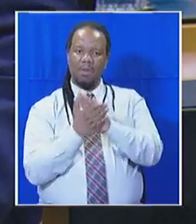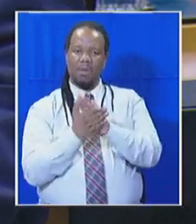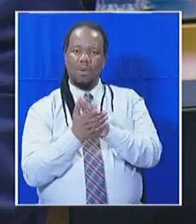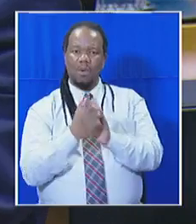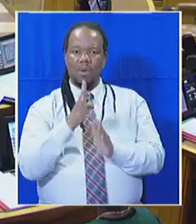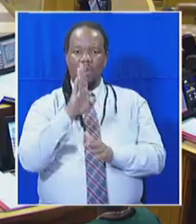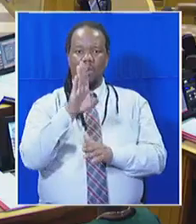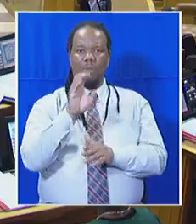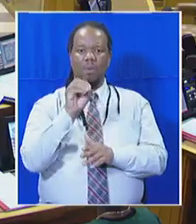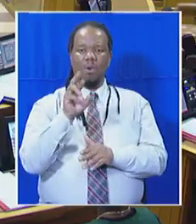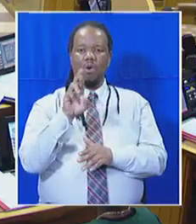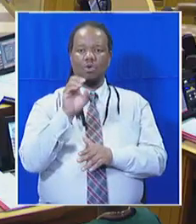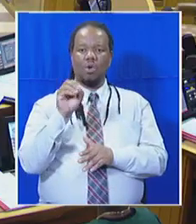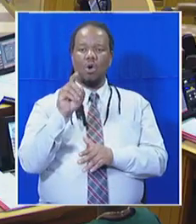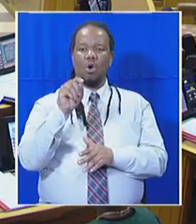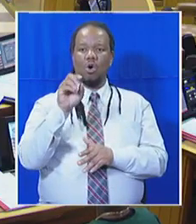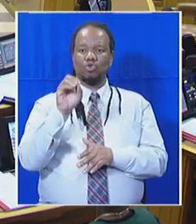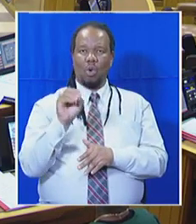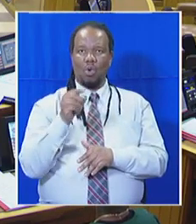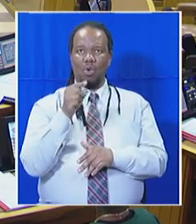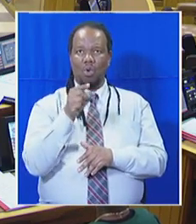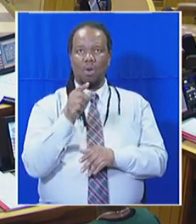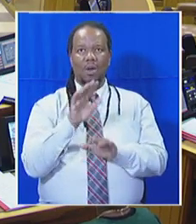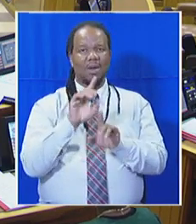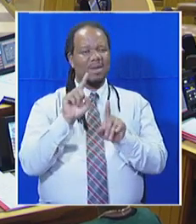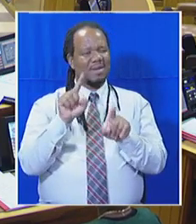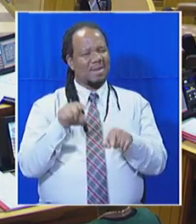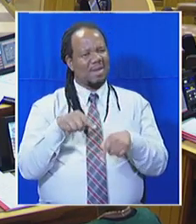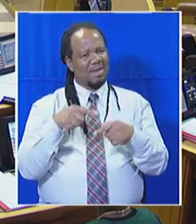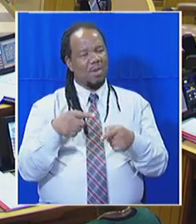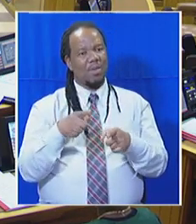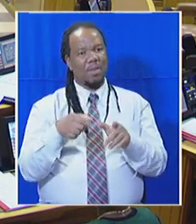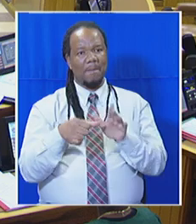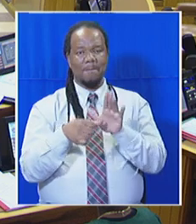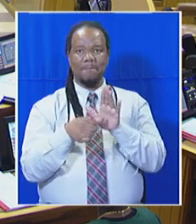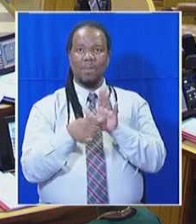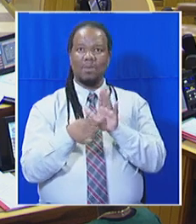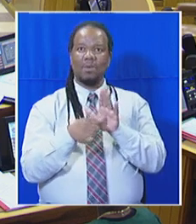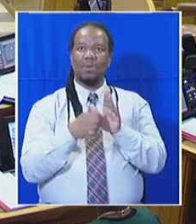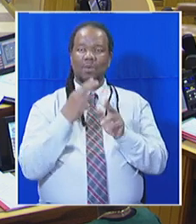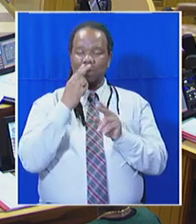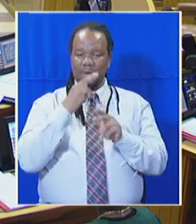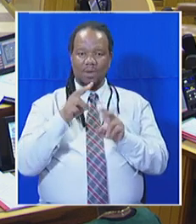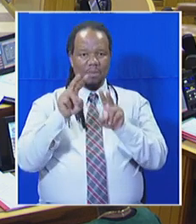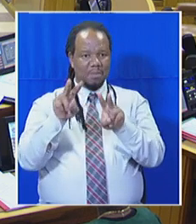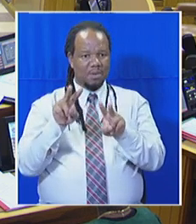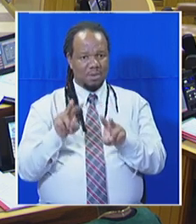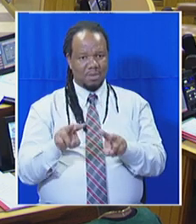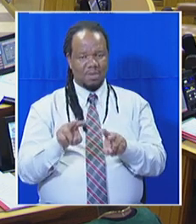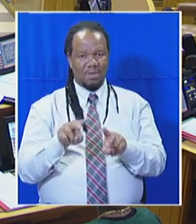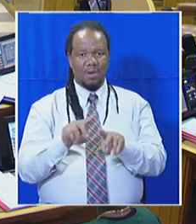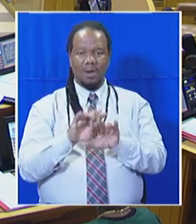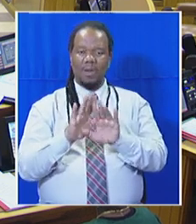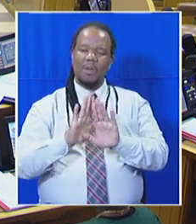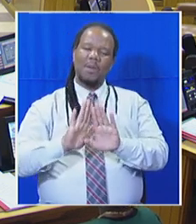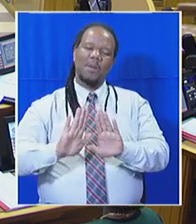fall. Honorable Boroto can preside. This is an important session. We really need peace and